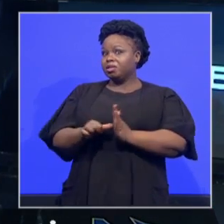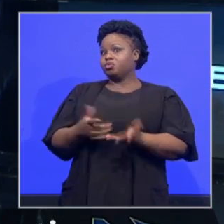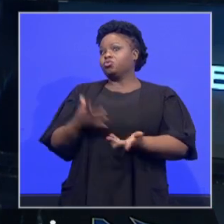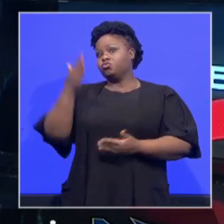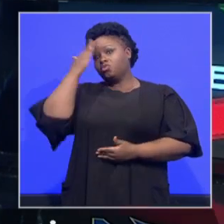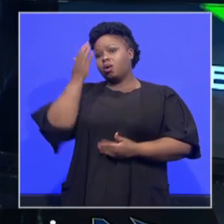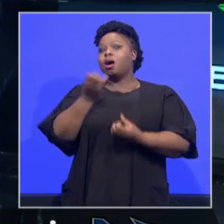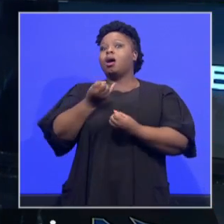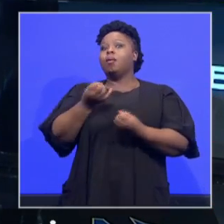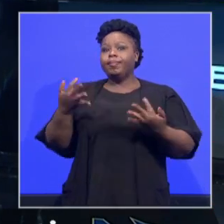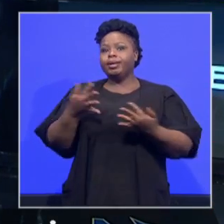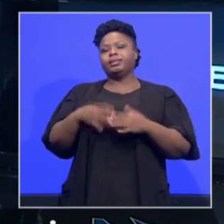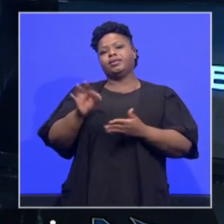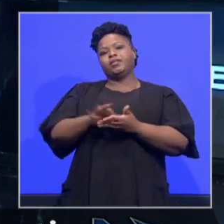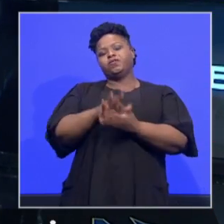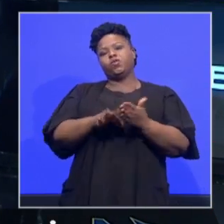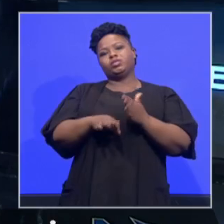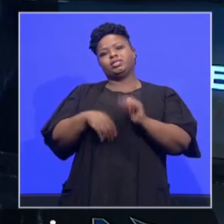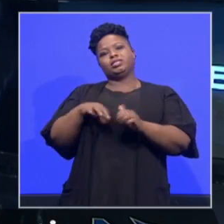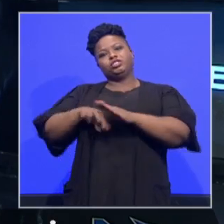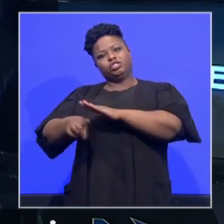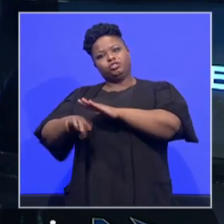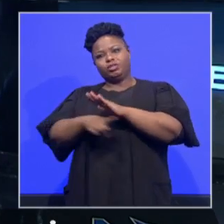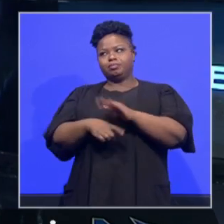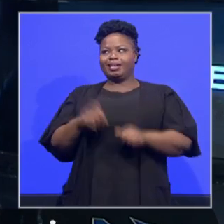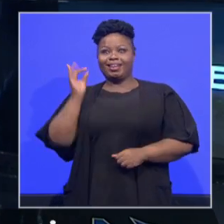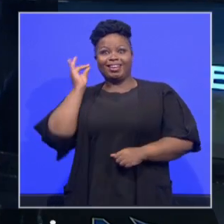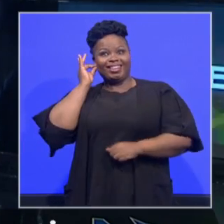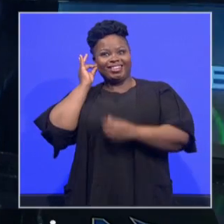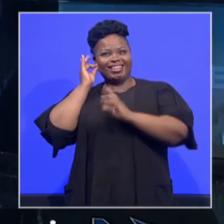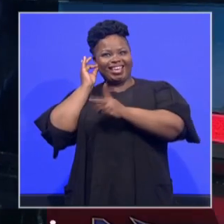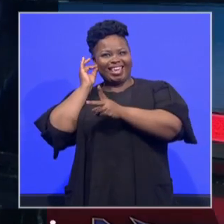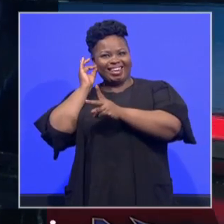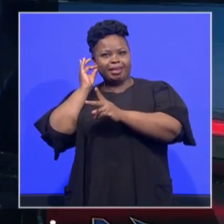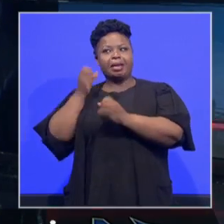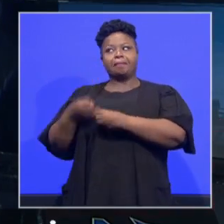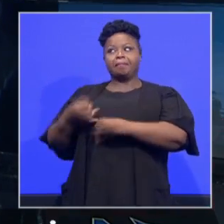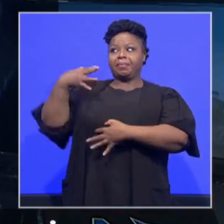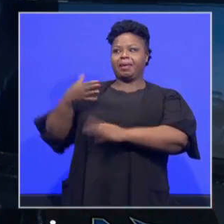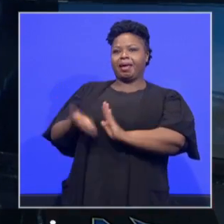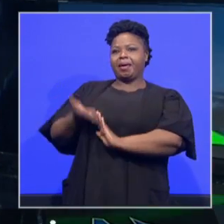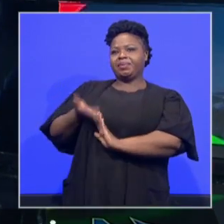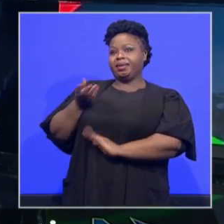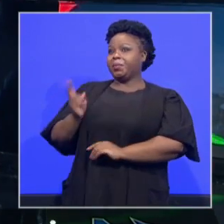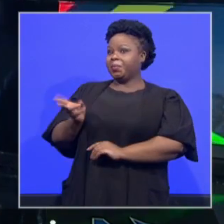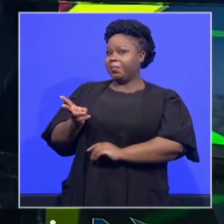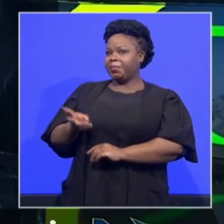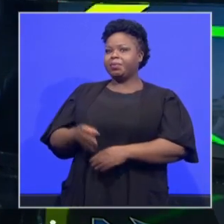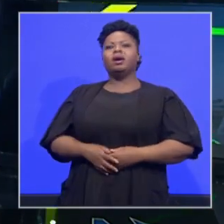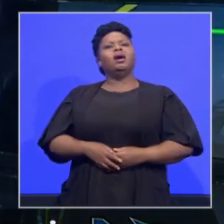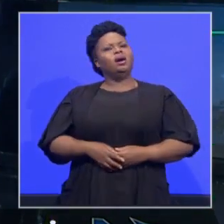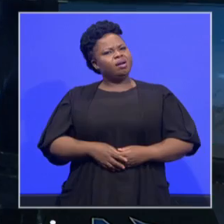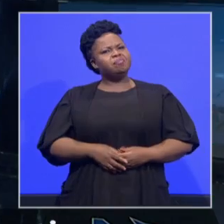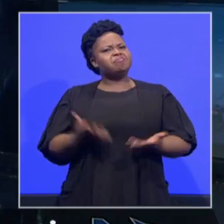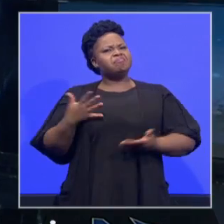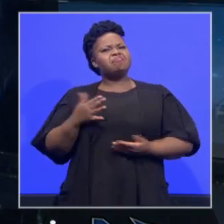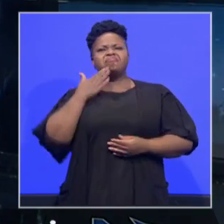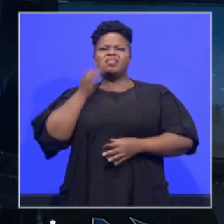with finality in terms of predictive? Again, the bell went, as you just heard it there. Some new results coming in there. How